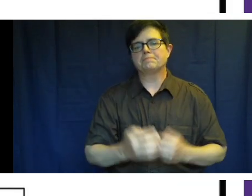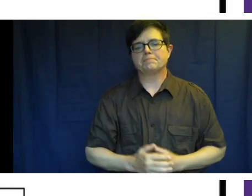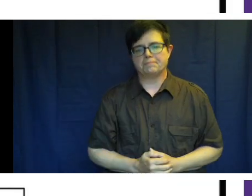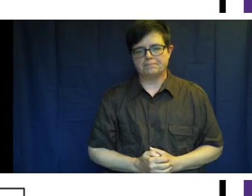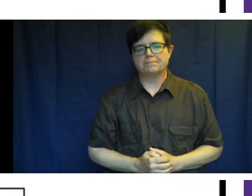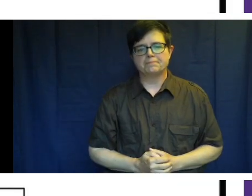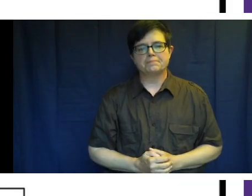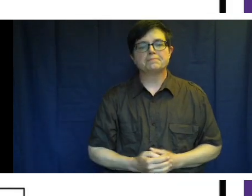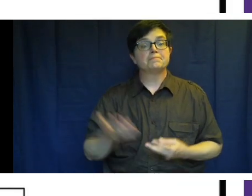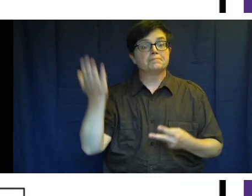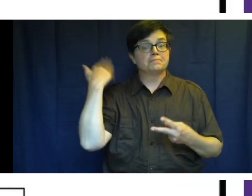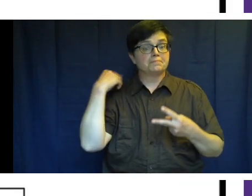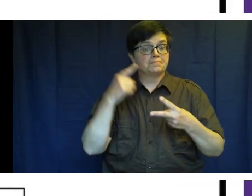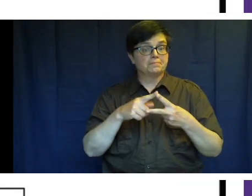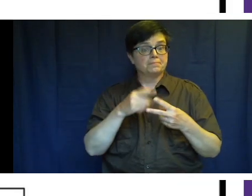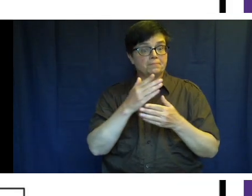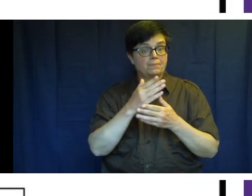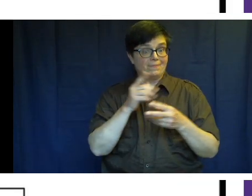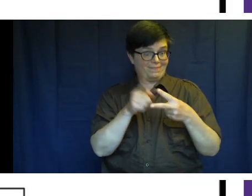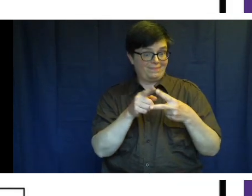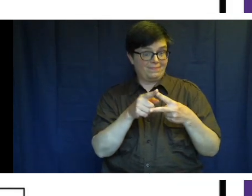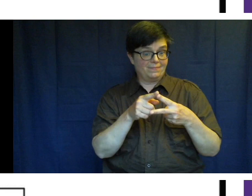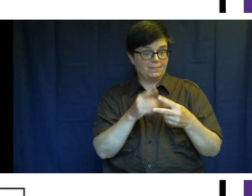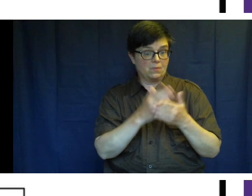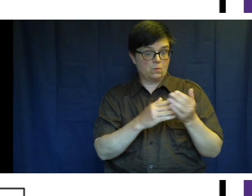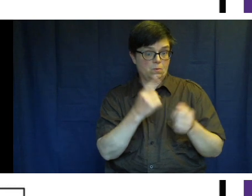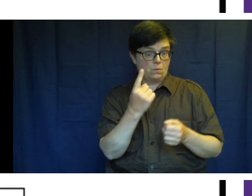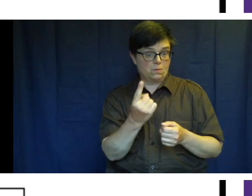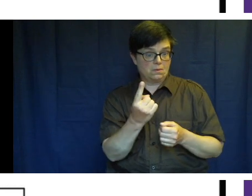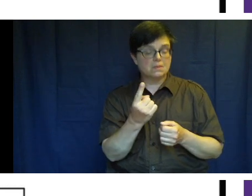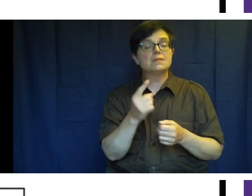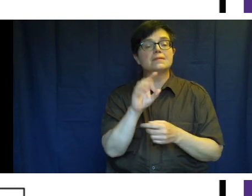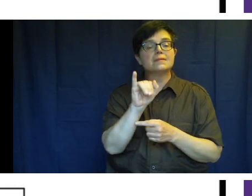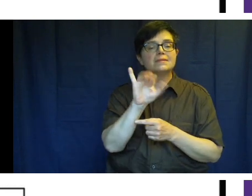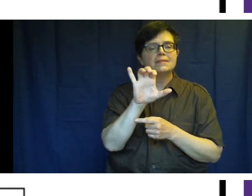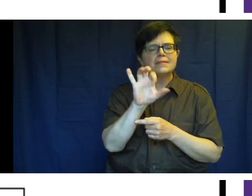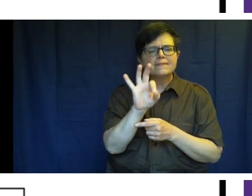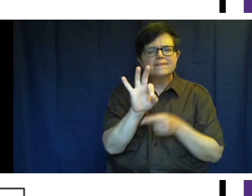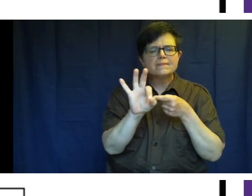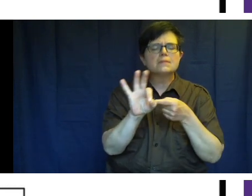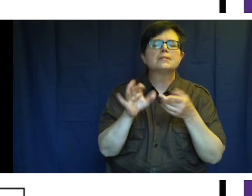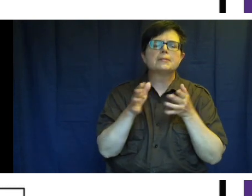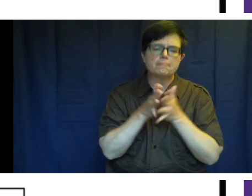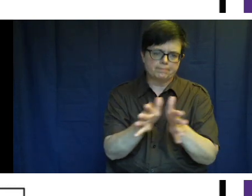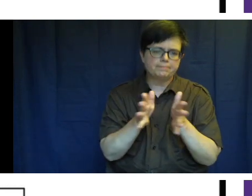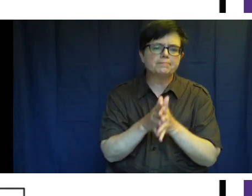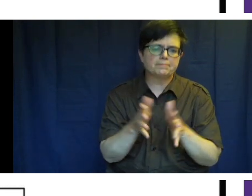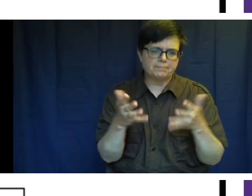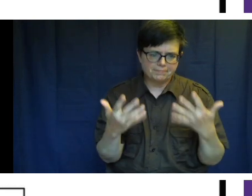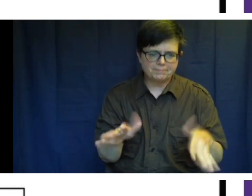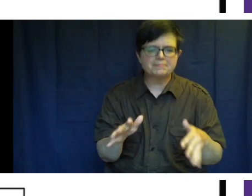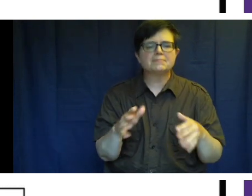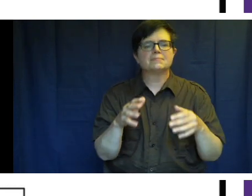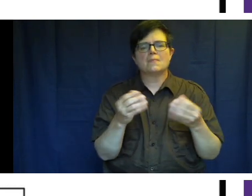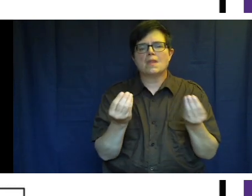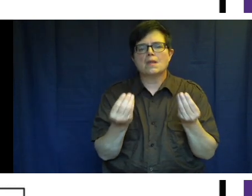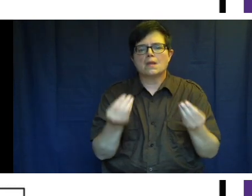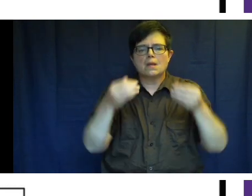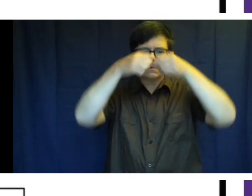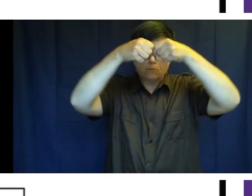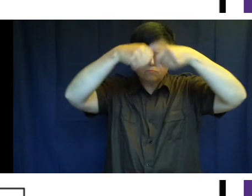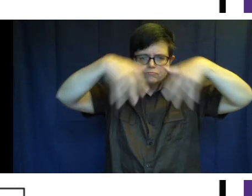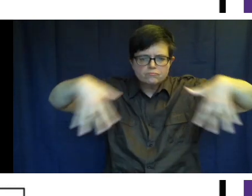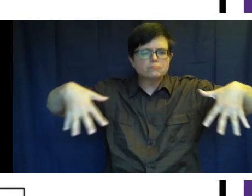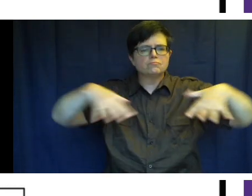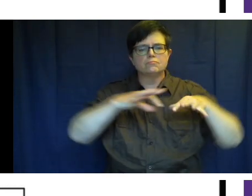In part 1, we established what the ICF is and how it hangs together. I had mentioned the